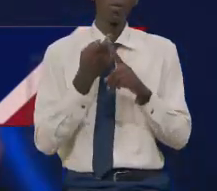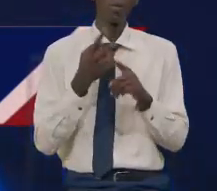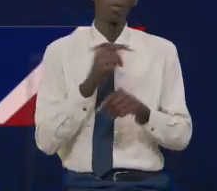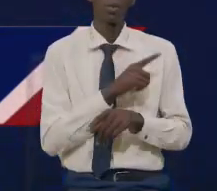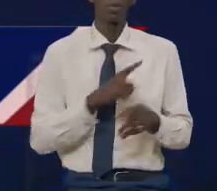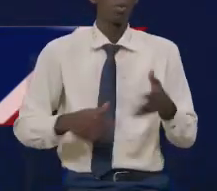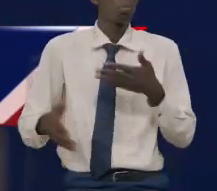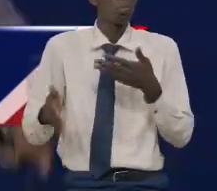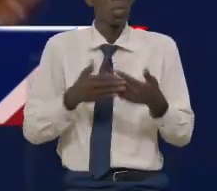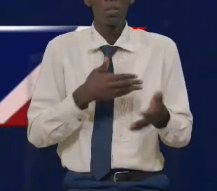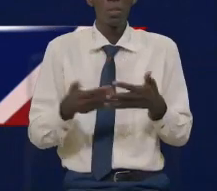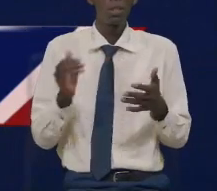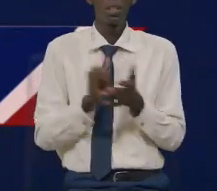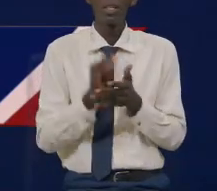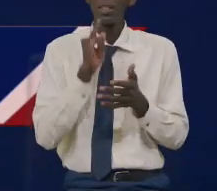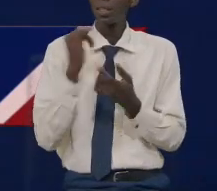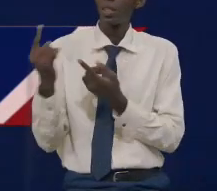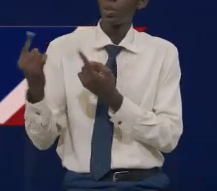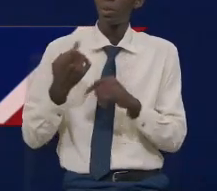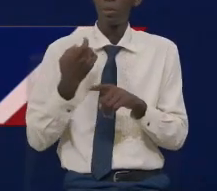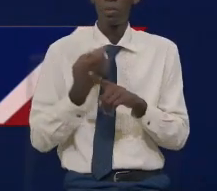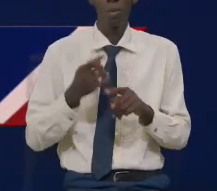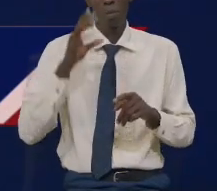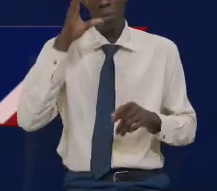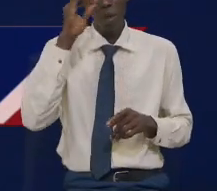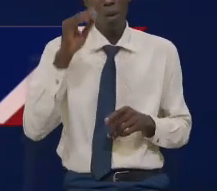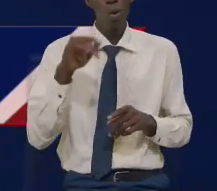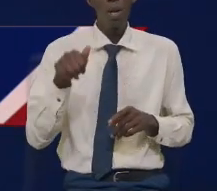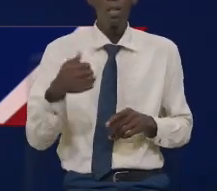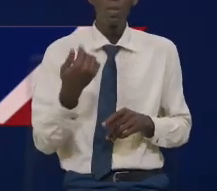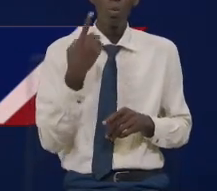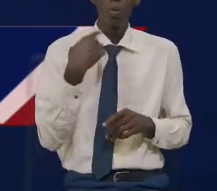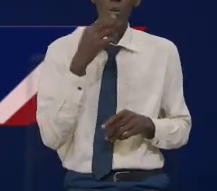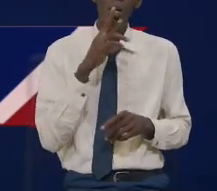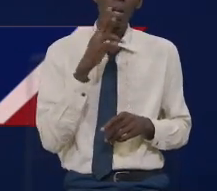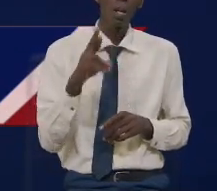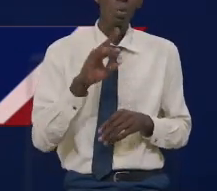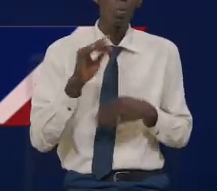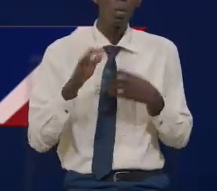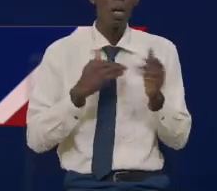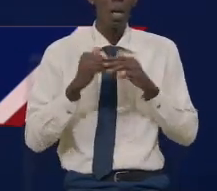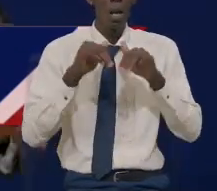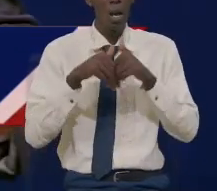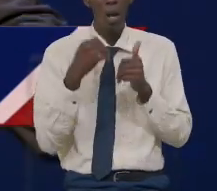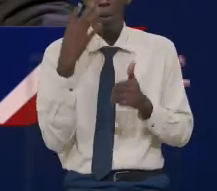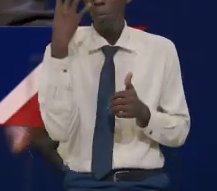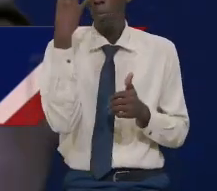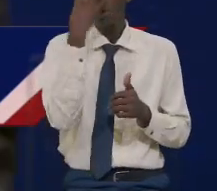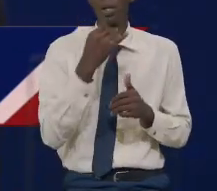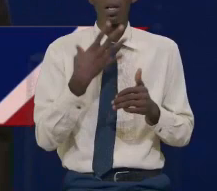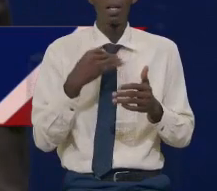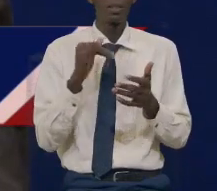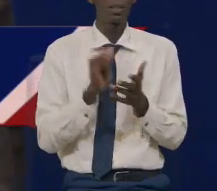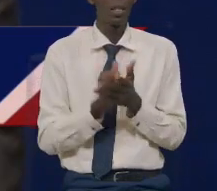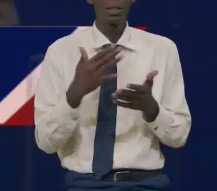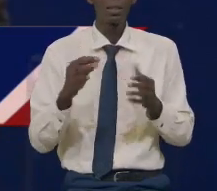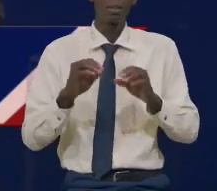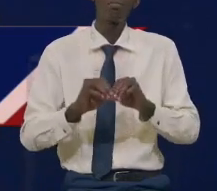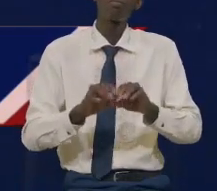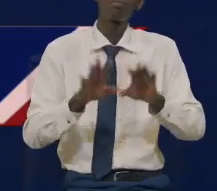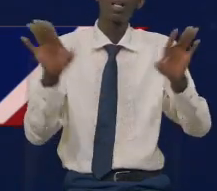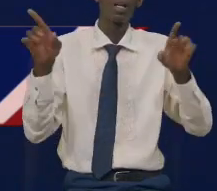Whatever is coming from man, whoever they are, however beautiful, and that thing shines like